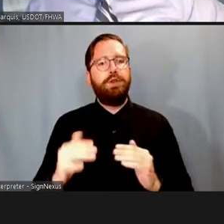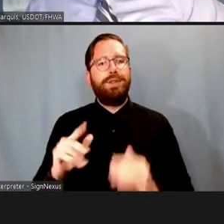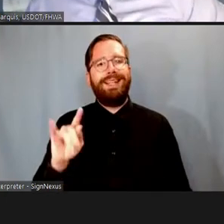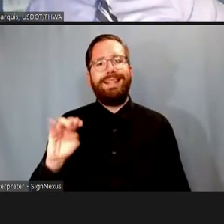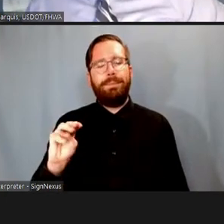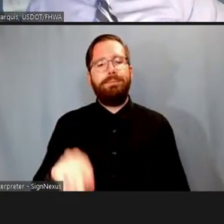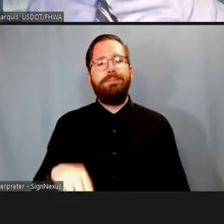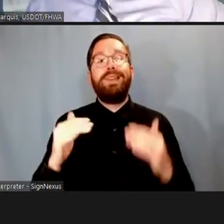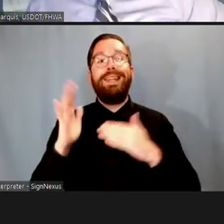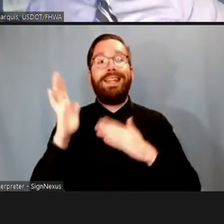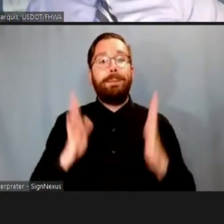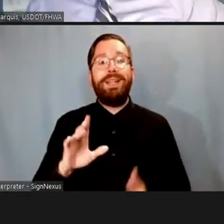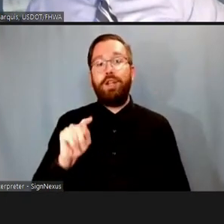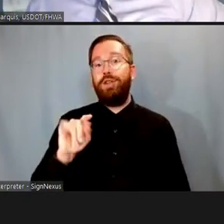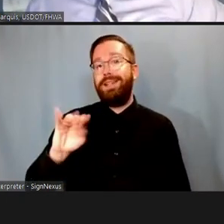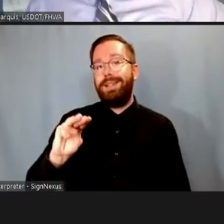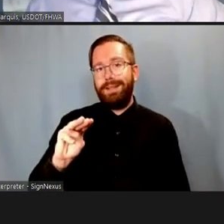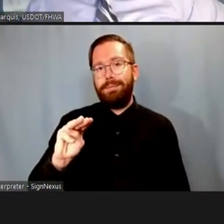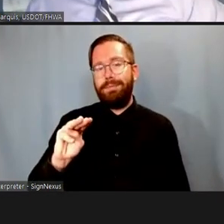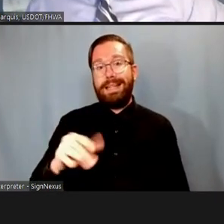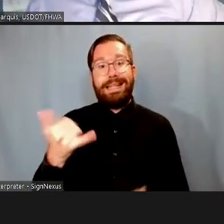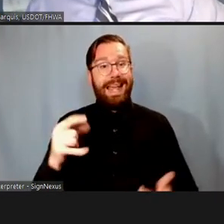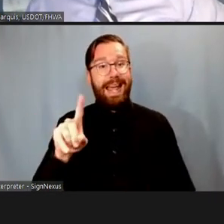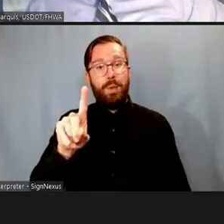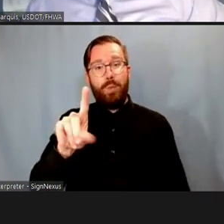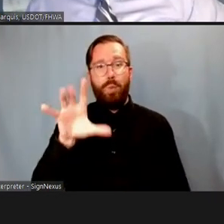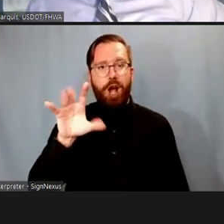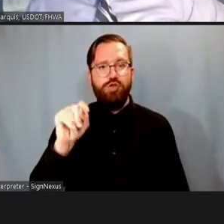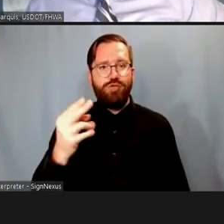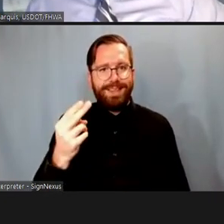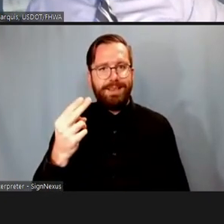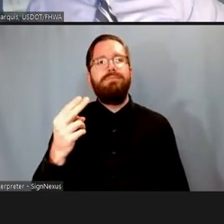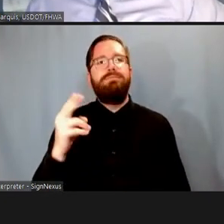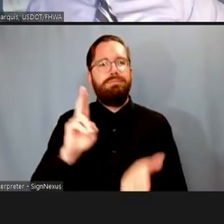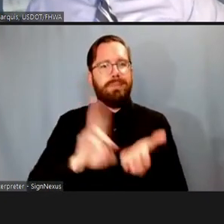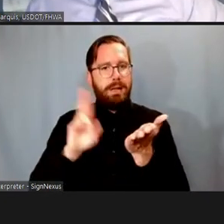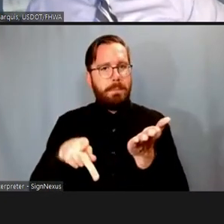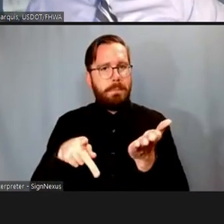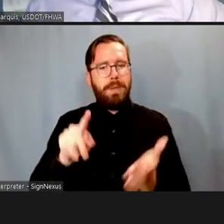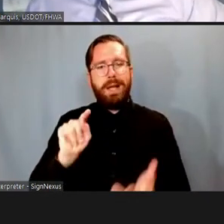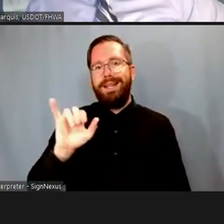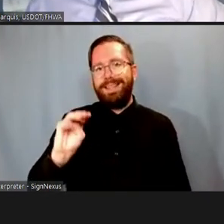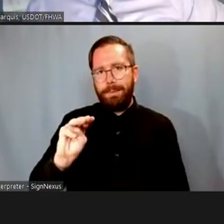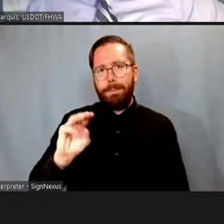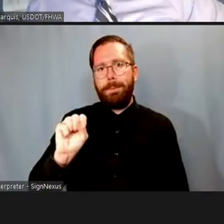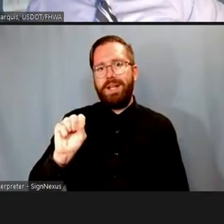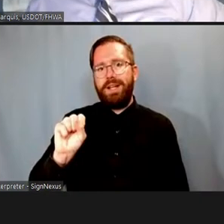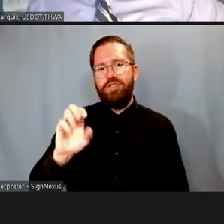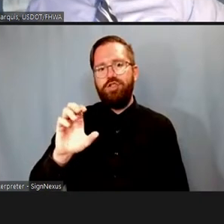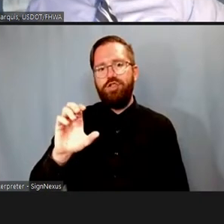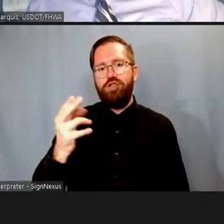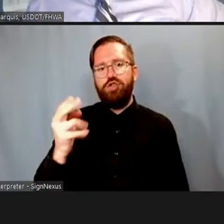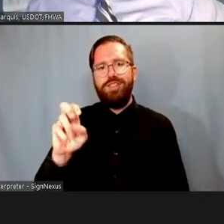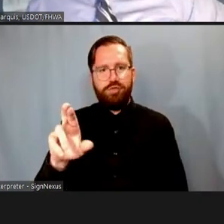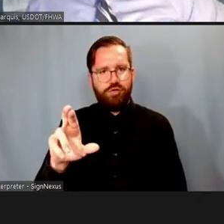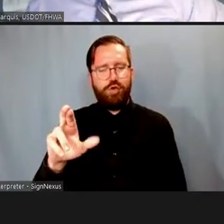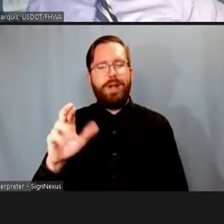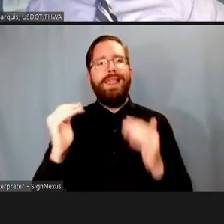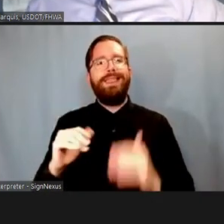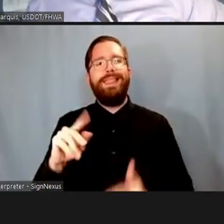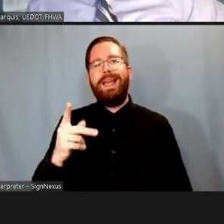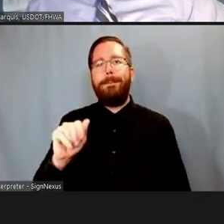our next speaker the 100th to sign up is tim schner followed by pablo